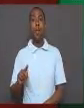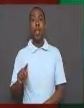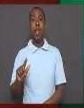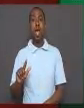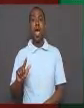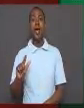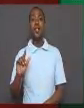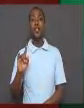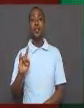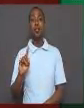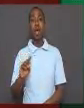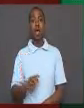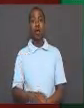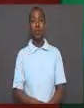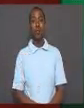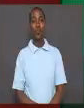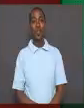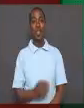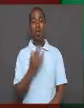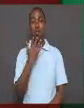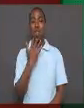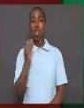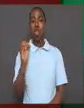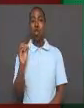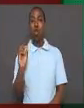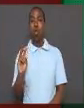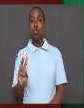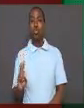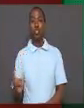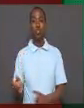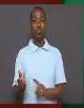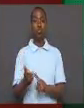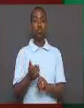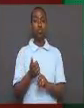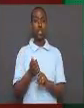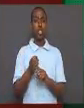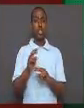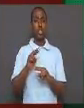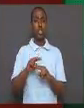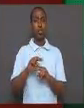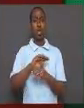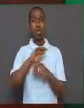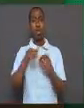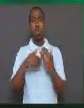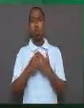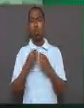Red blood cells carry oxygen to all of the organs in the body,